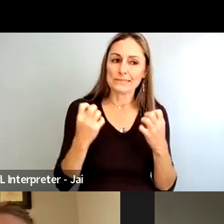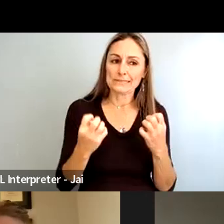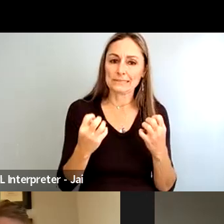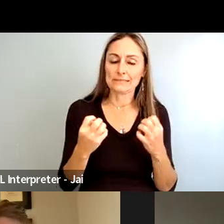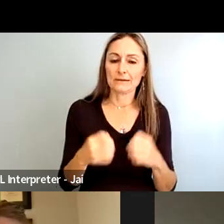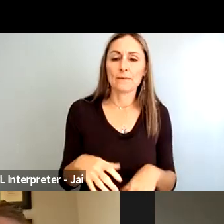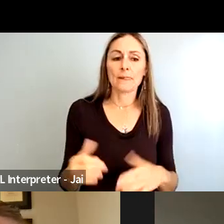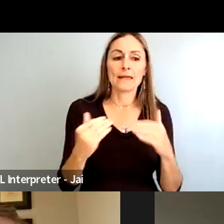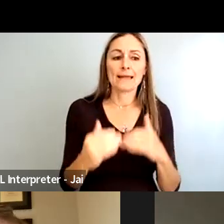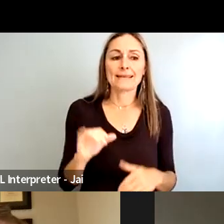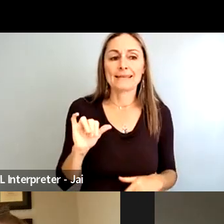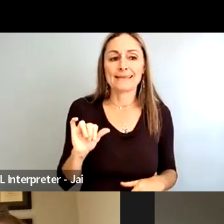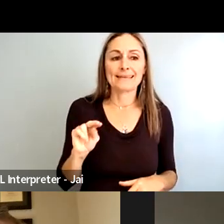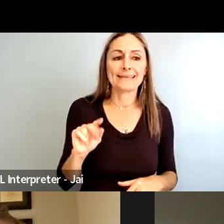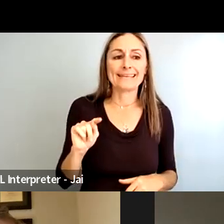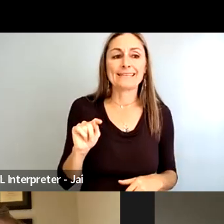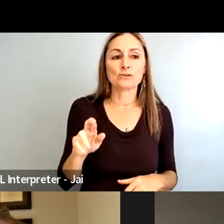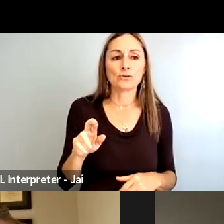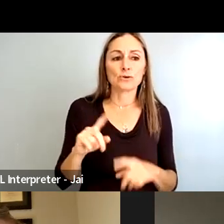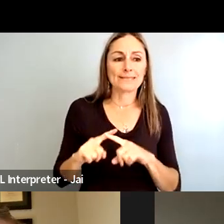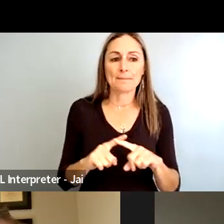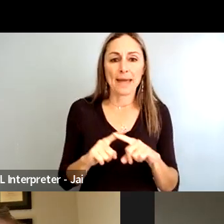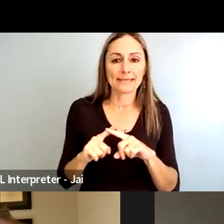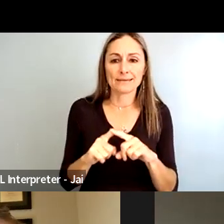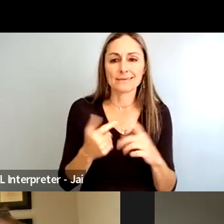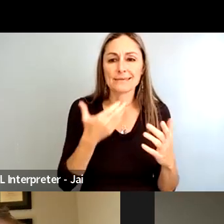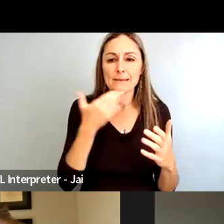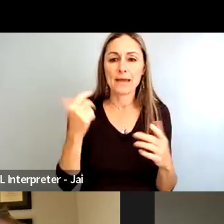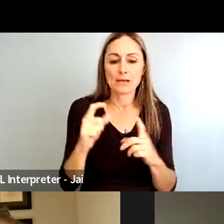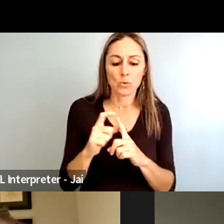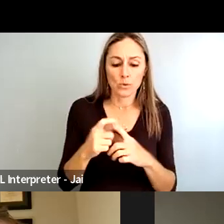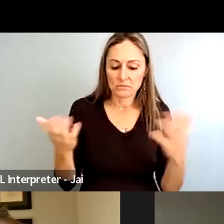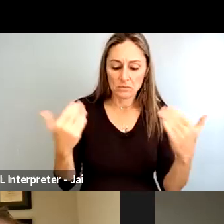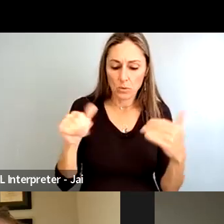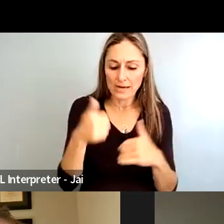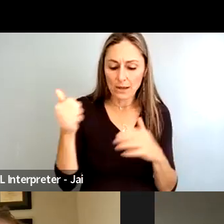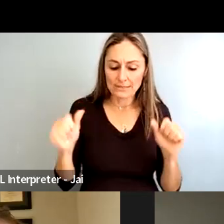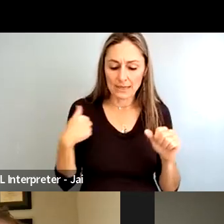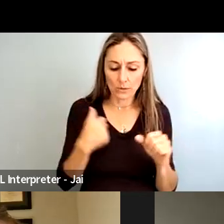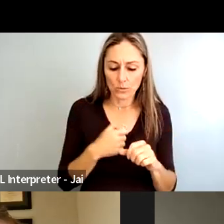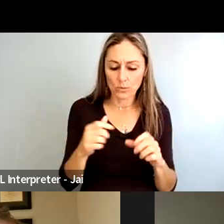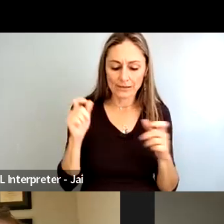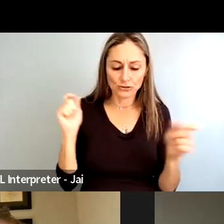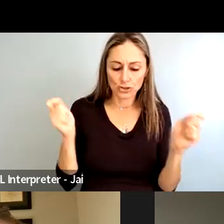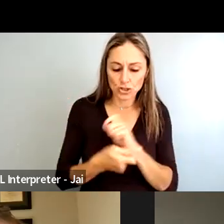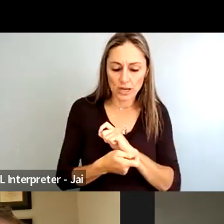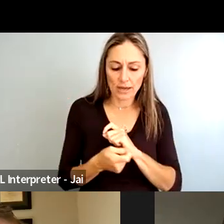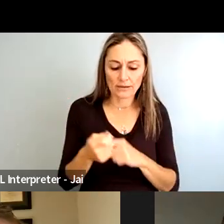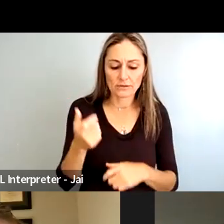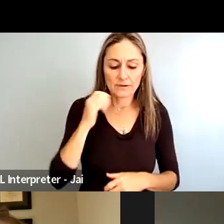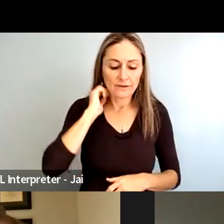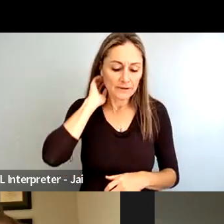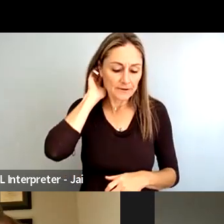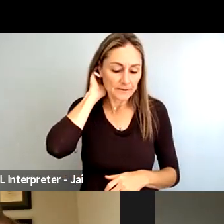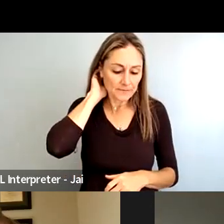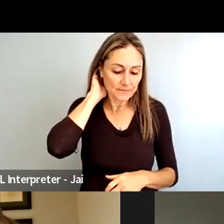word interdependence is a better word. What else can we change? What words are we using that